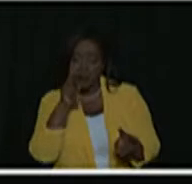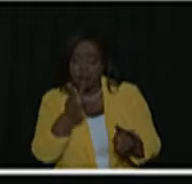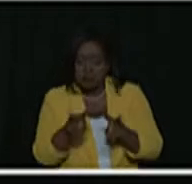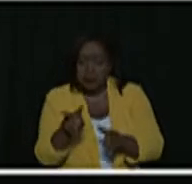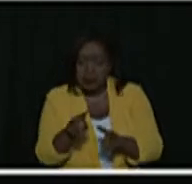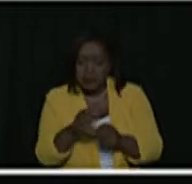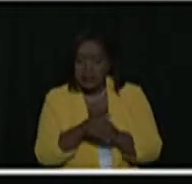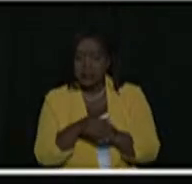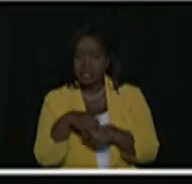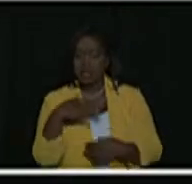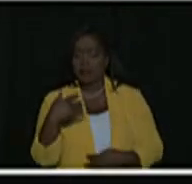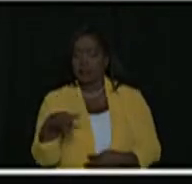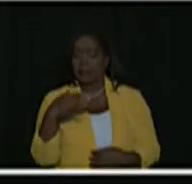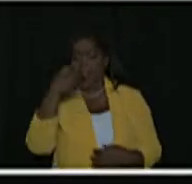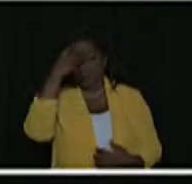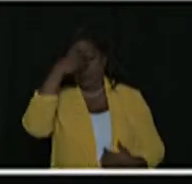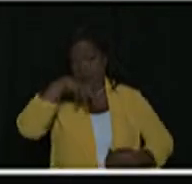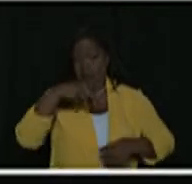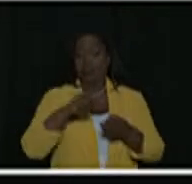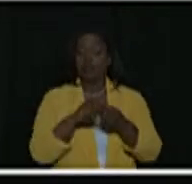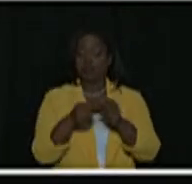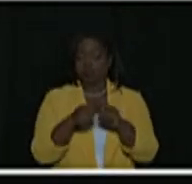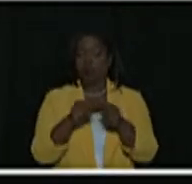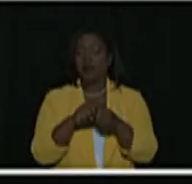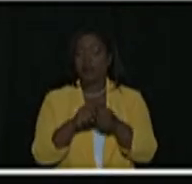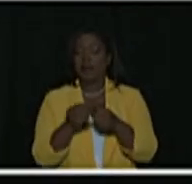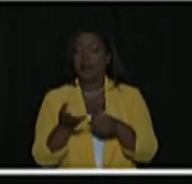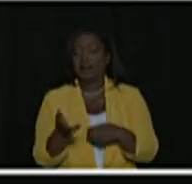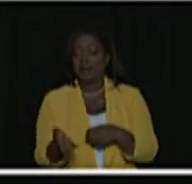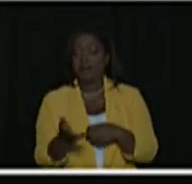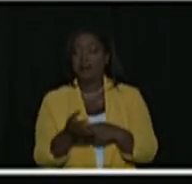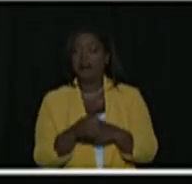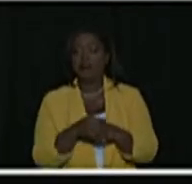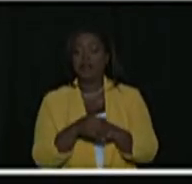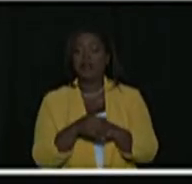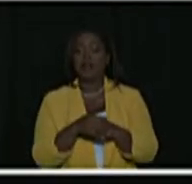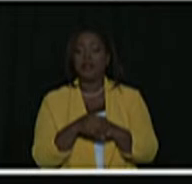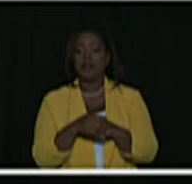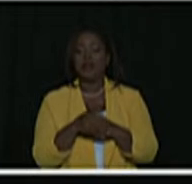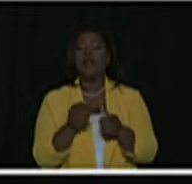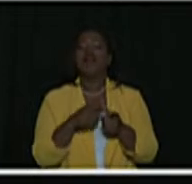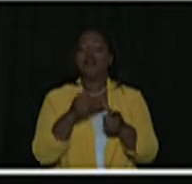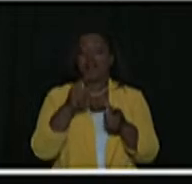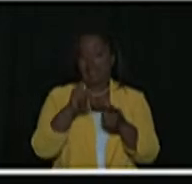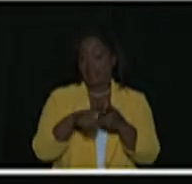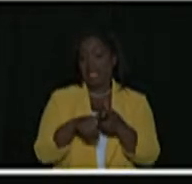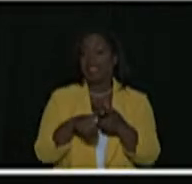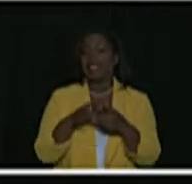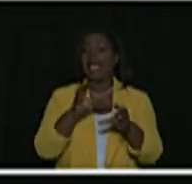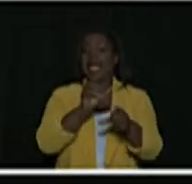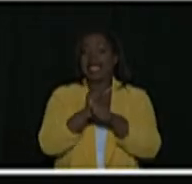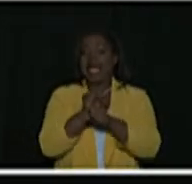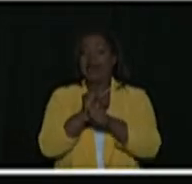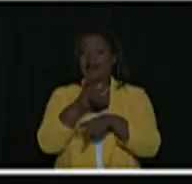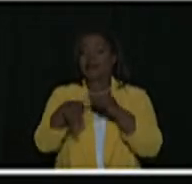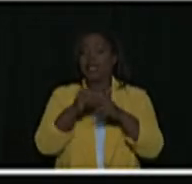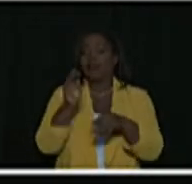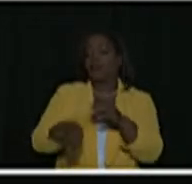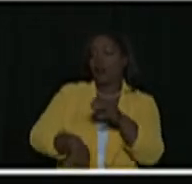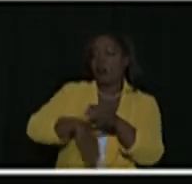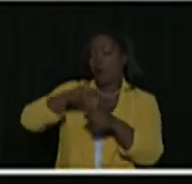serious issues, disorders that might be discovered, then we refer them to external sources. So for example,